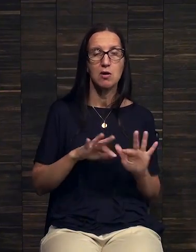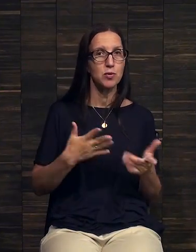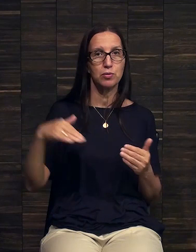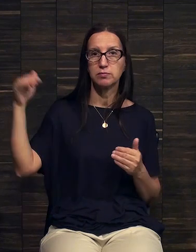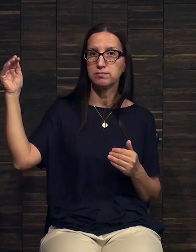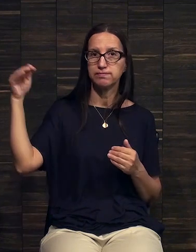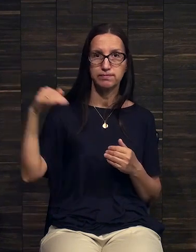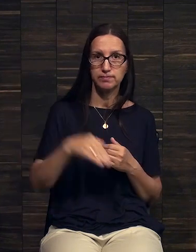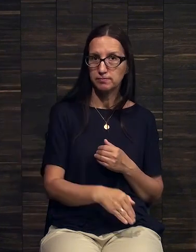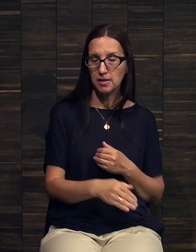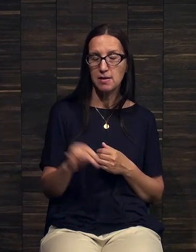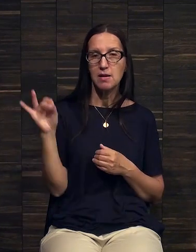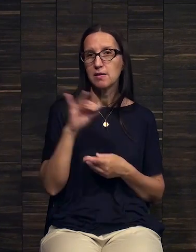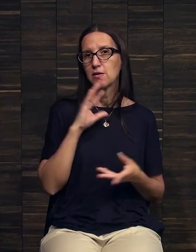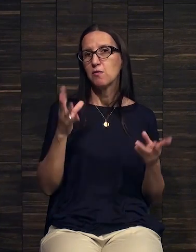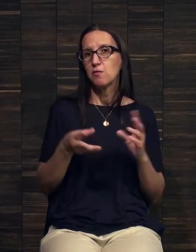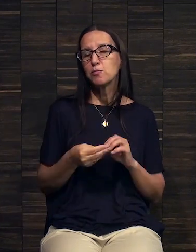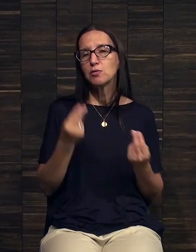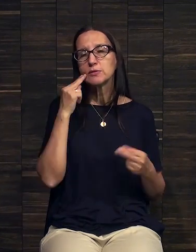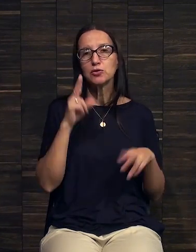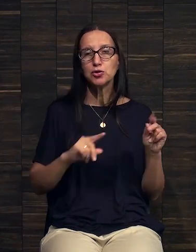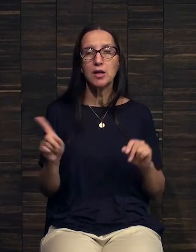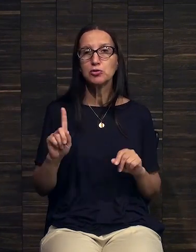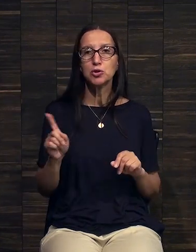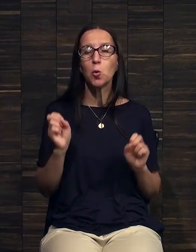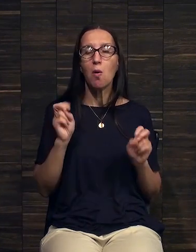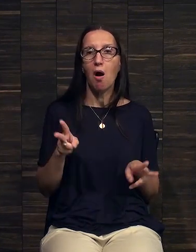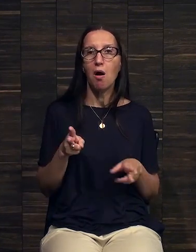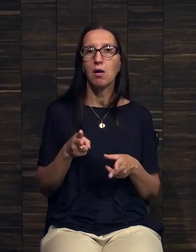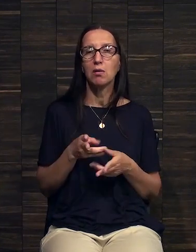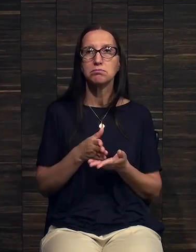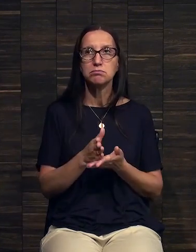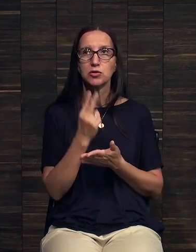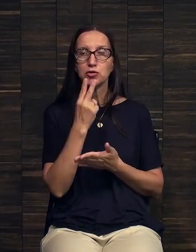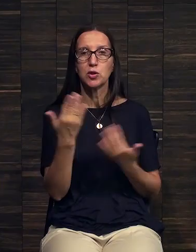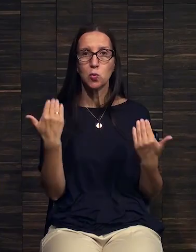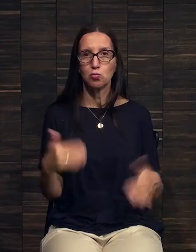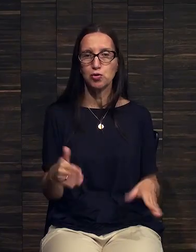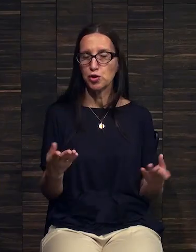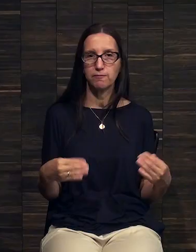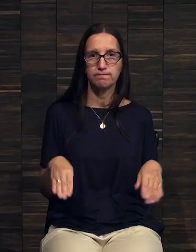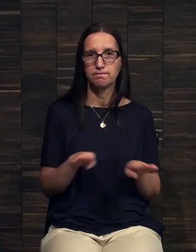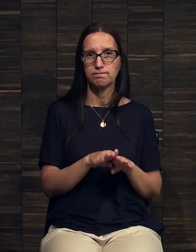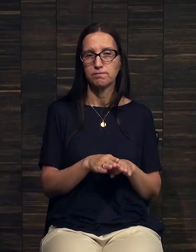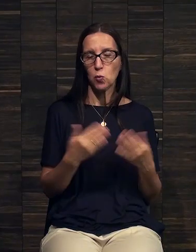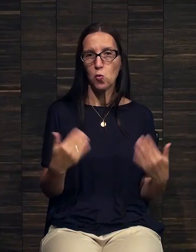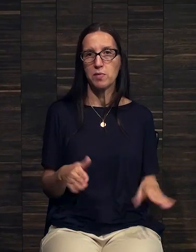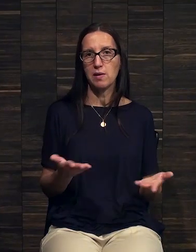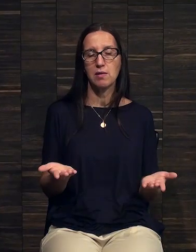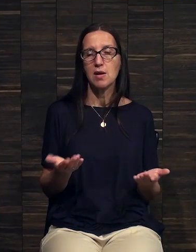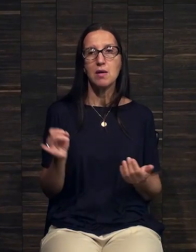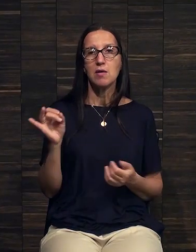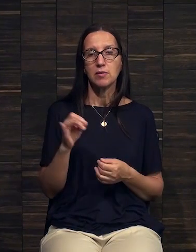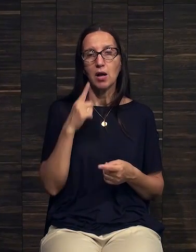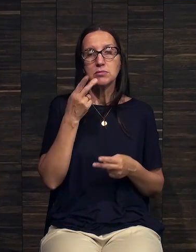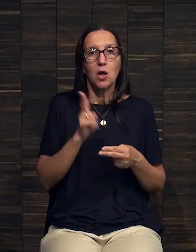and so once the enemy died, and the superhero comics, they took over. And so initially